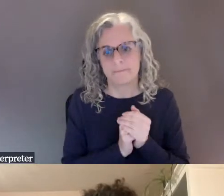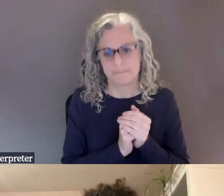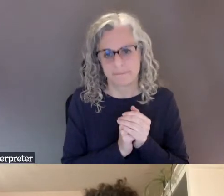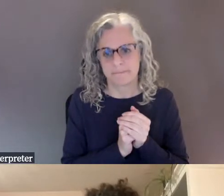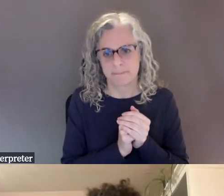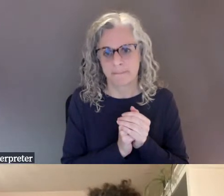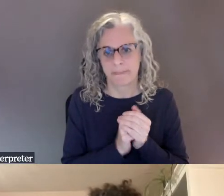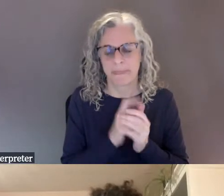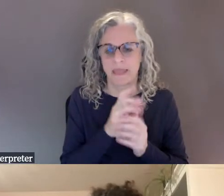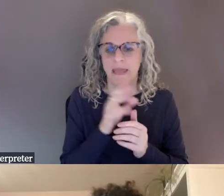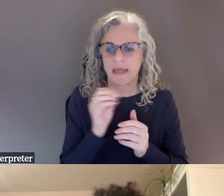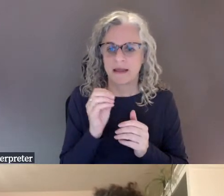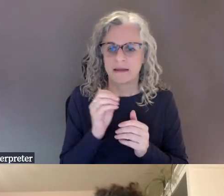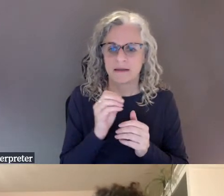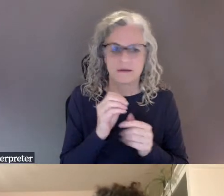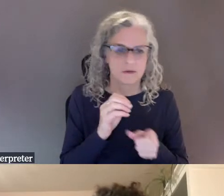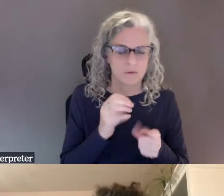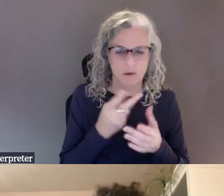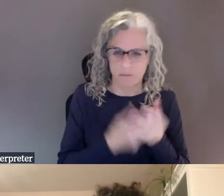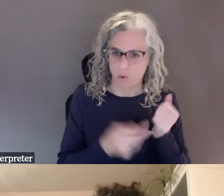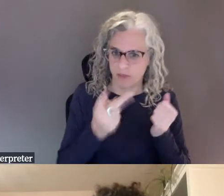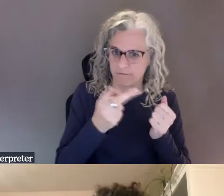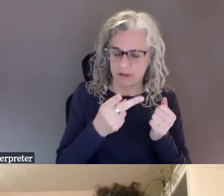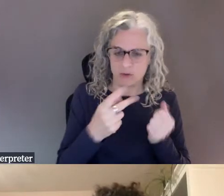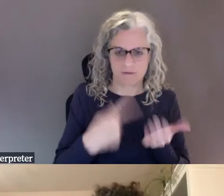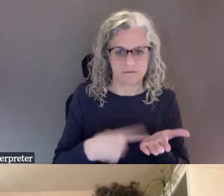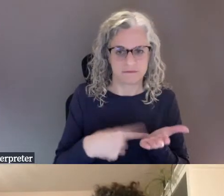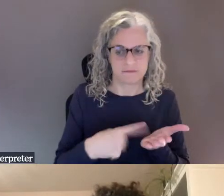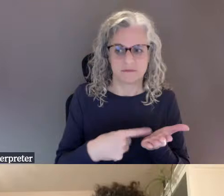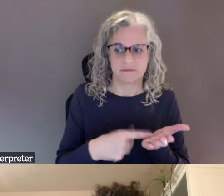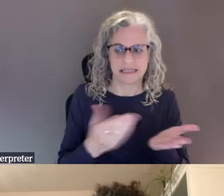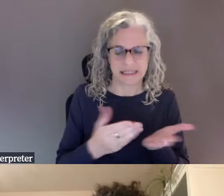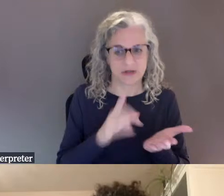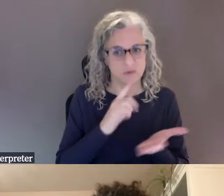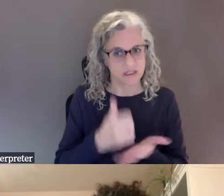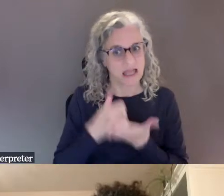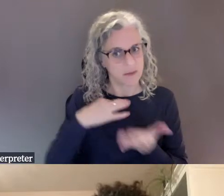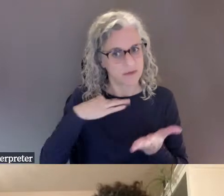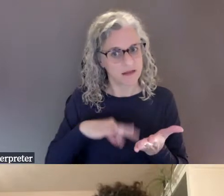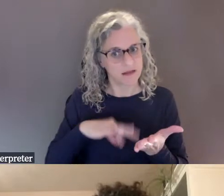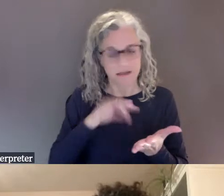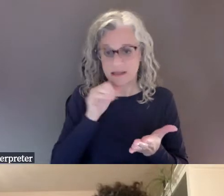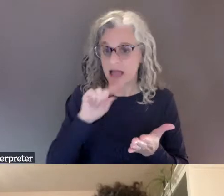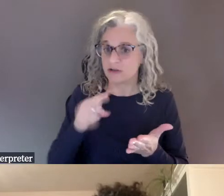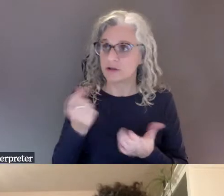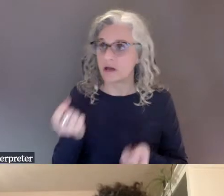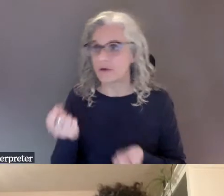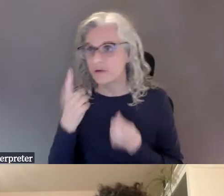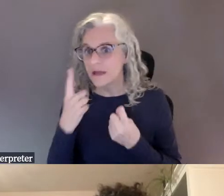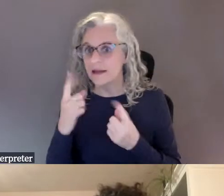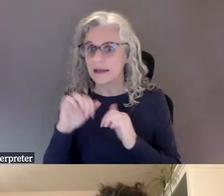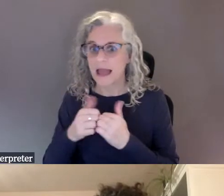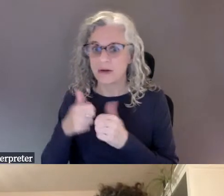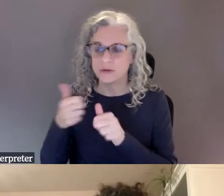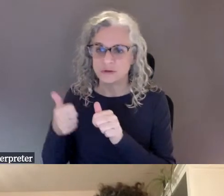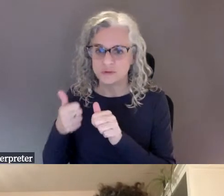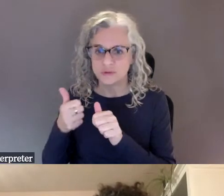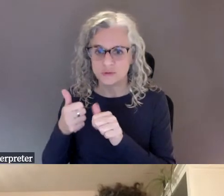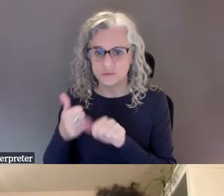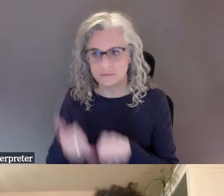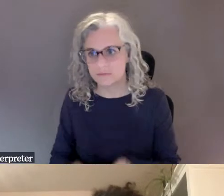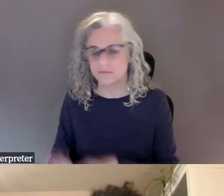like what Lydia and Shahnaz have spoken to here, is really helpful for us, not just in terms of understanding how to go after Israel bonds, but also how to